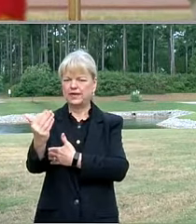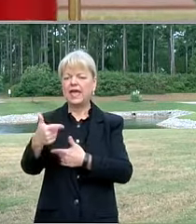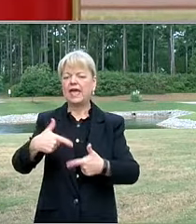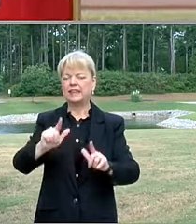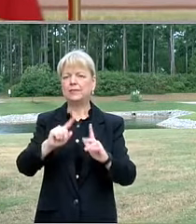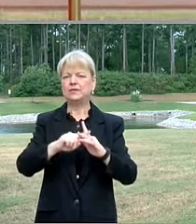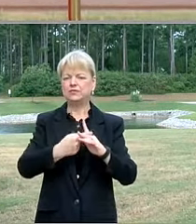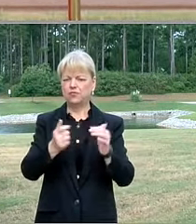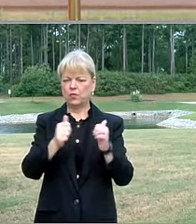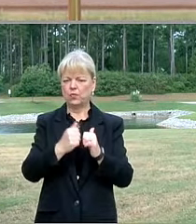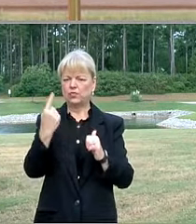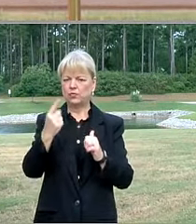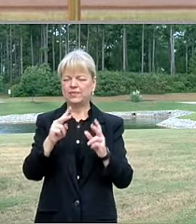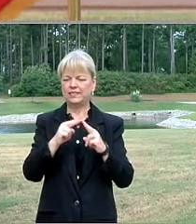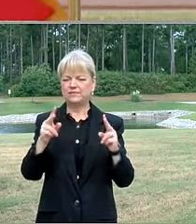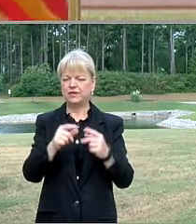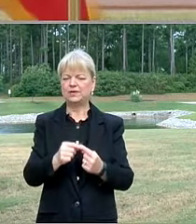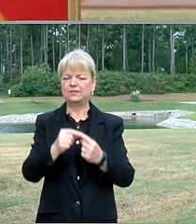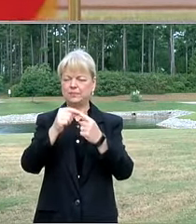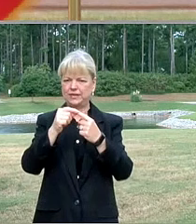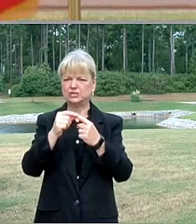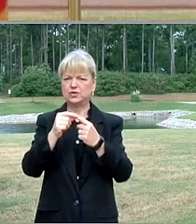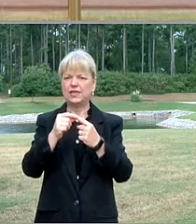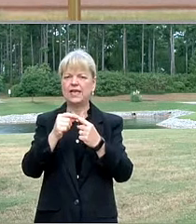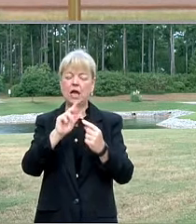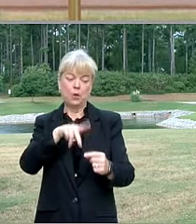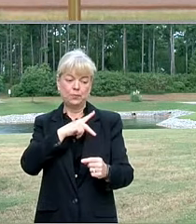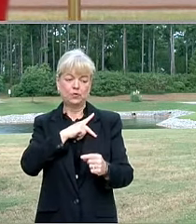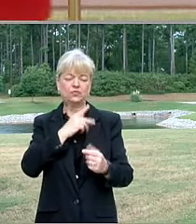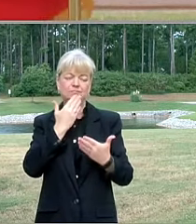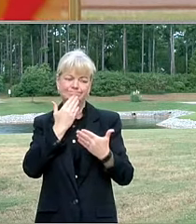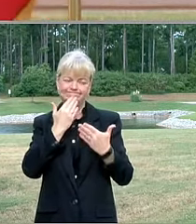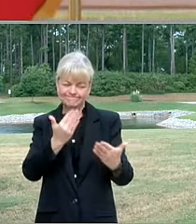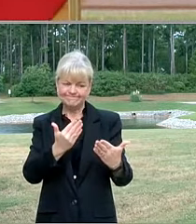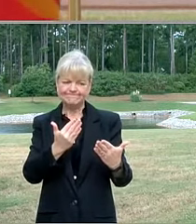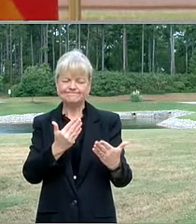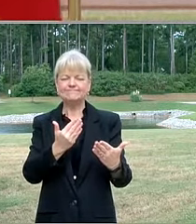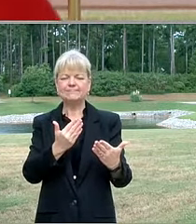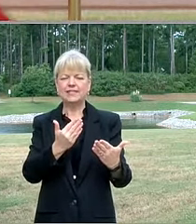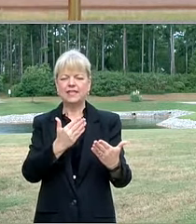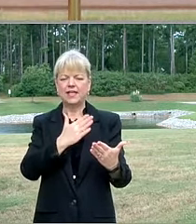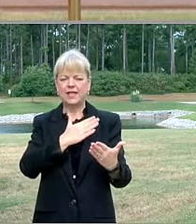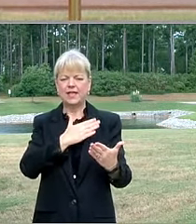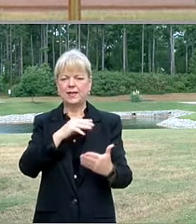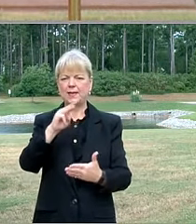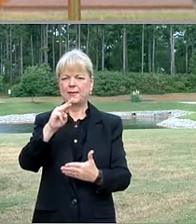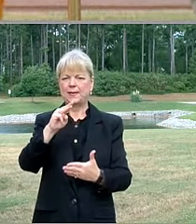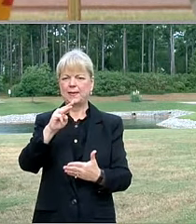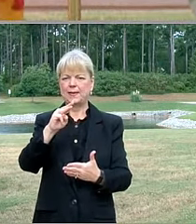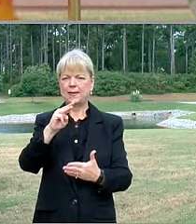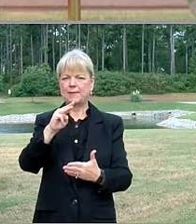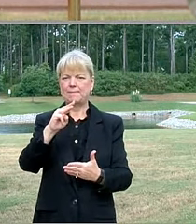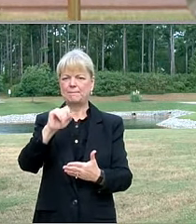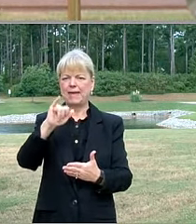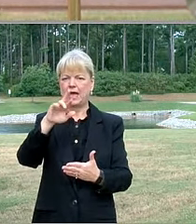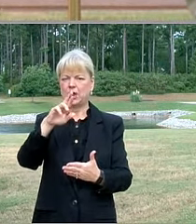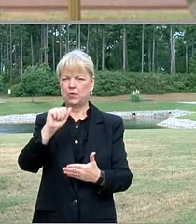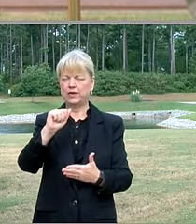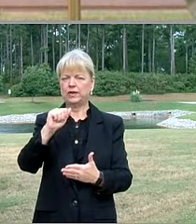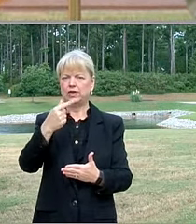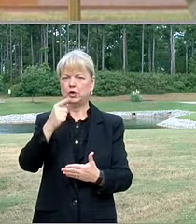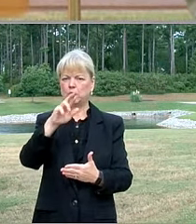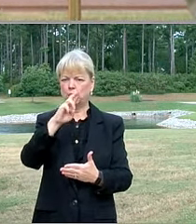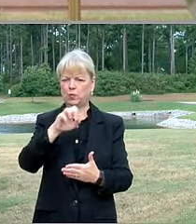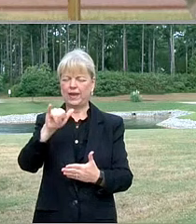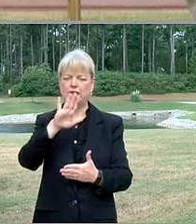start with one that's very special, and I want to say a personal thanks to Myra Gray. Myra, thanks for your leadership,